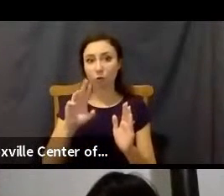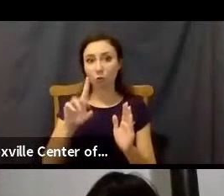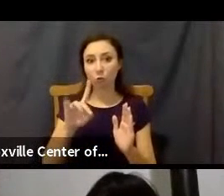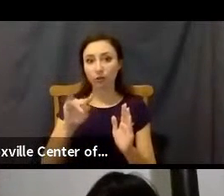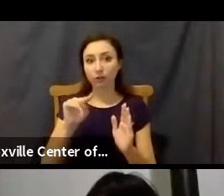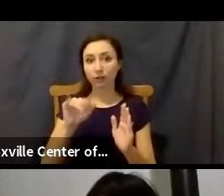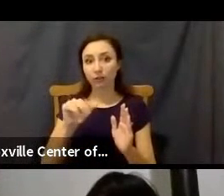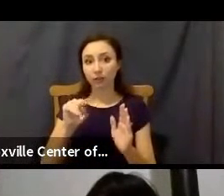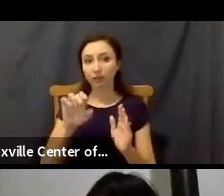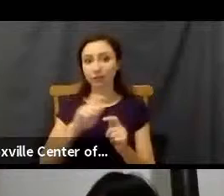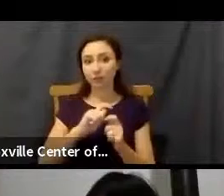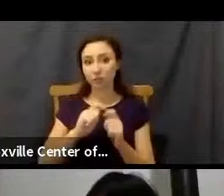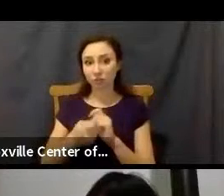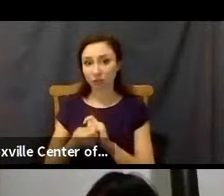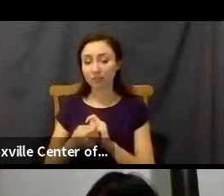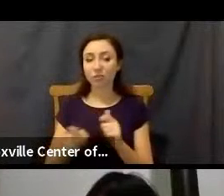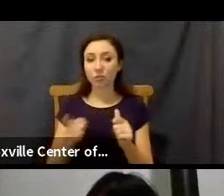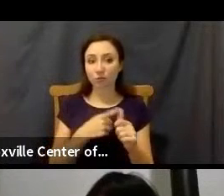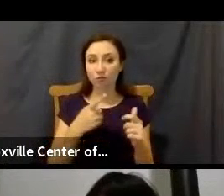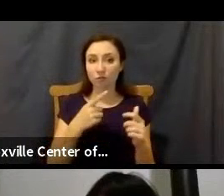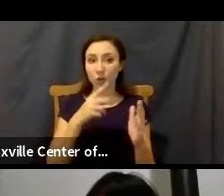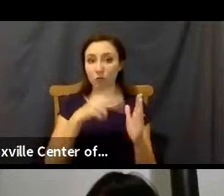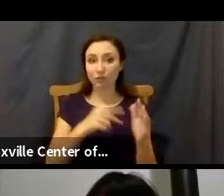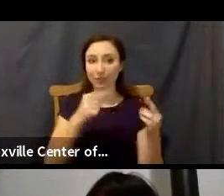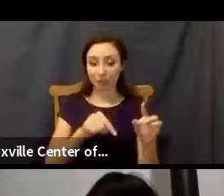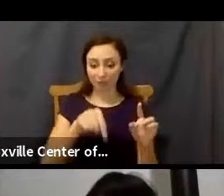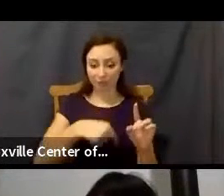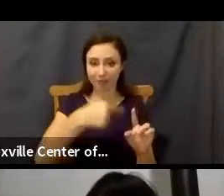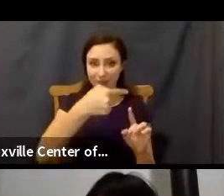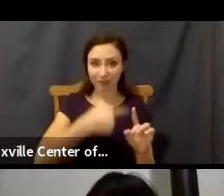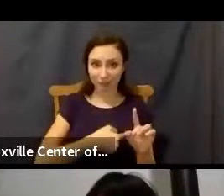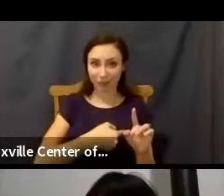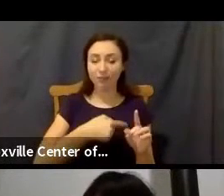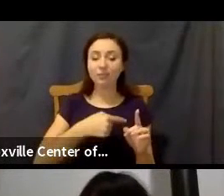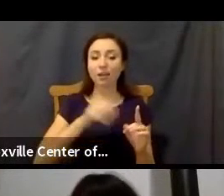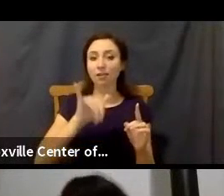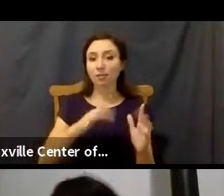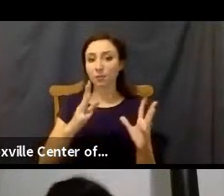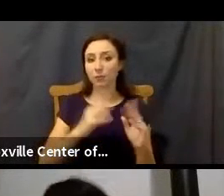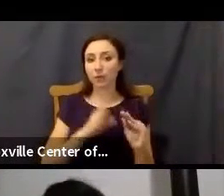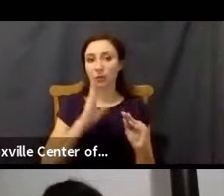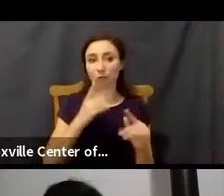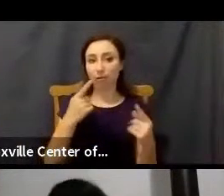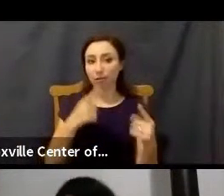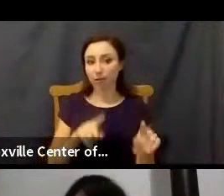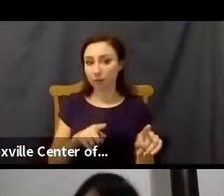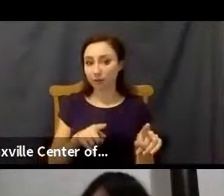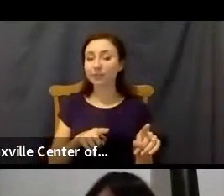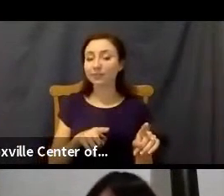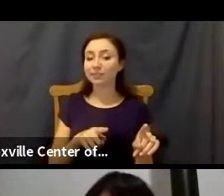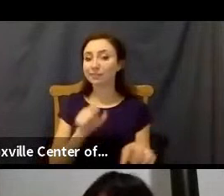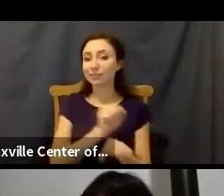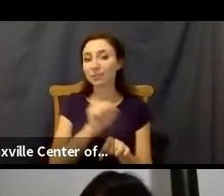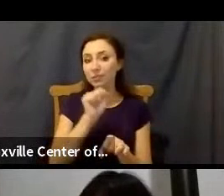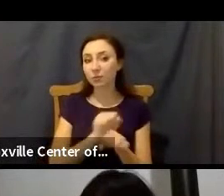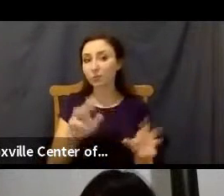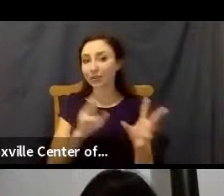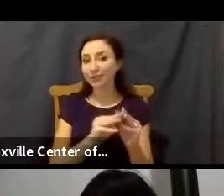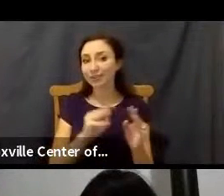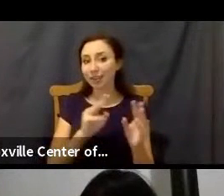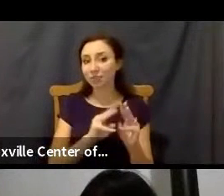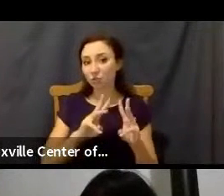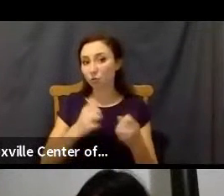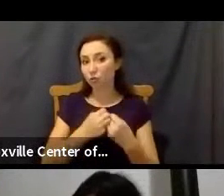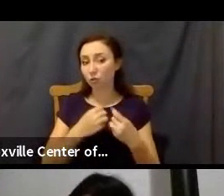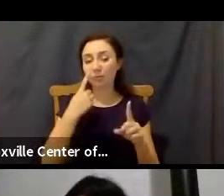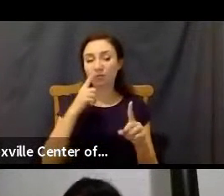an ordinance. So the first reading occurs this month. That meeting will be the work session is on the 19th,